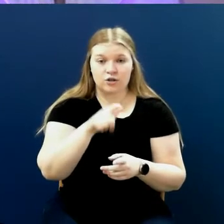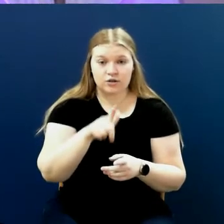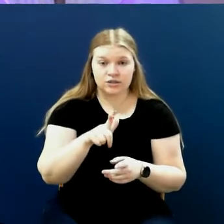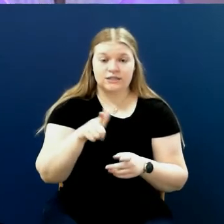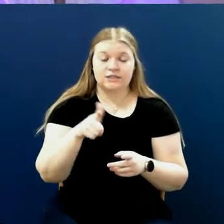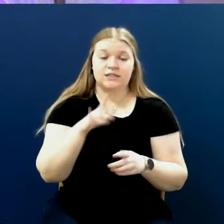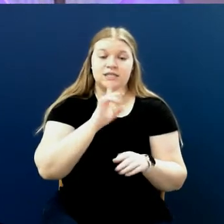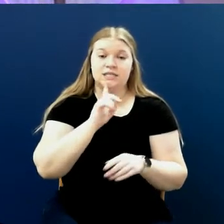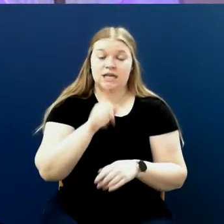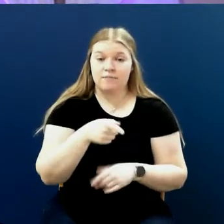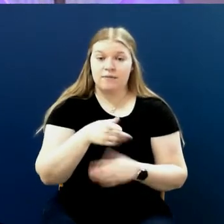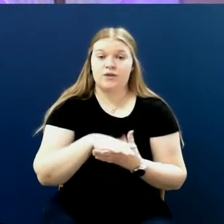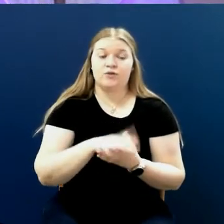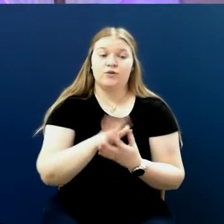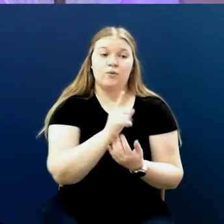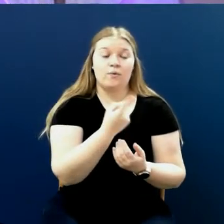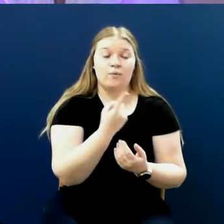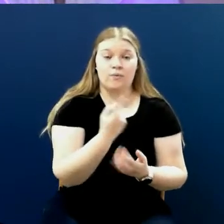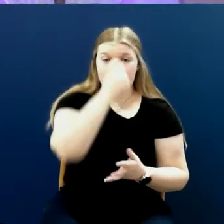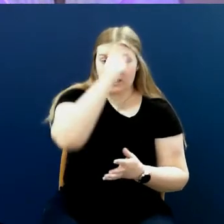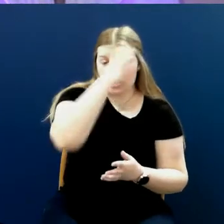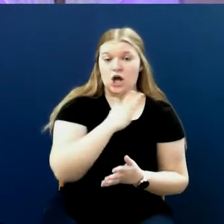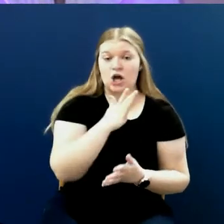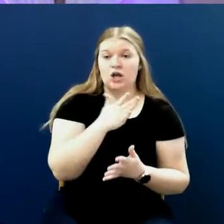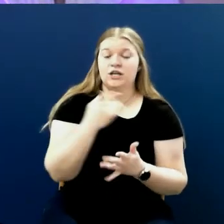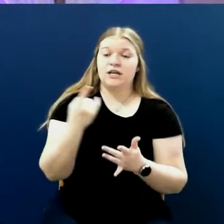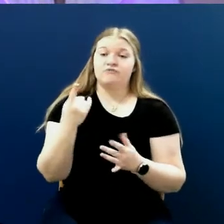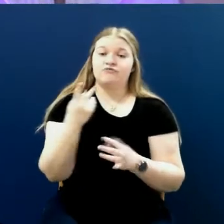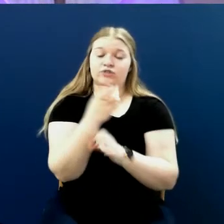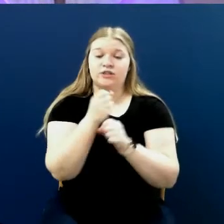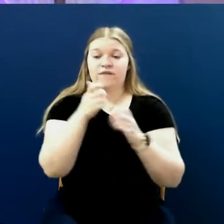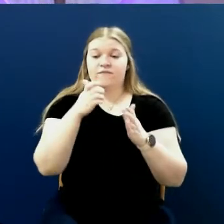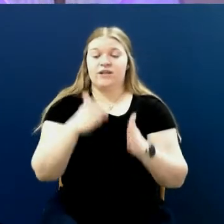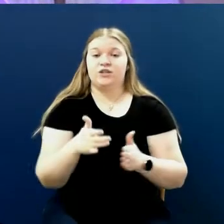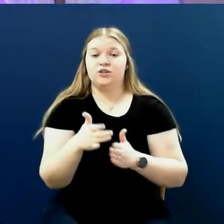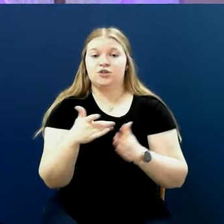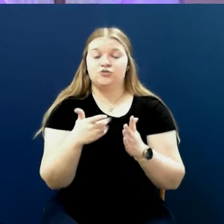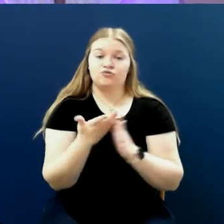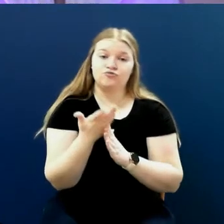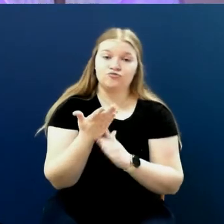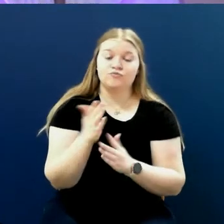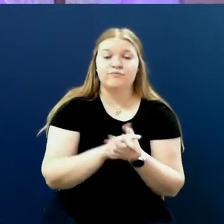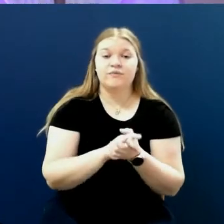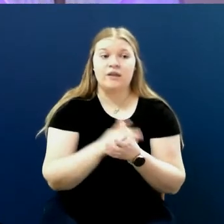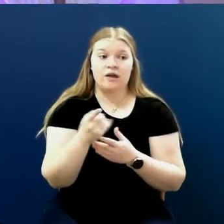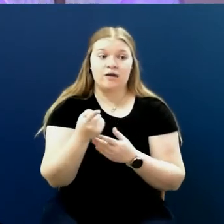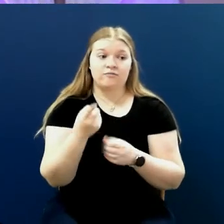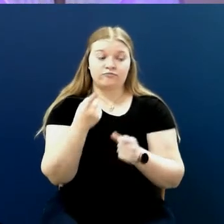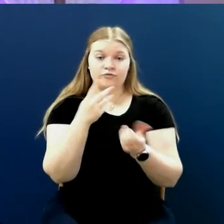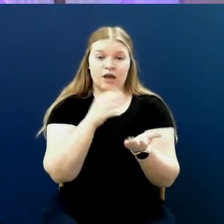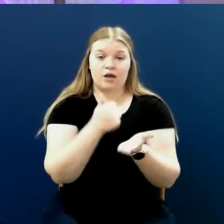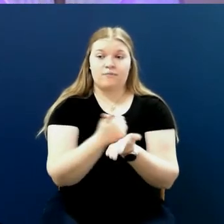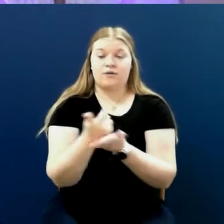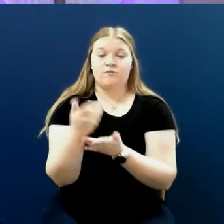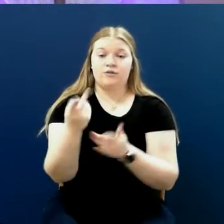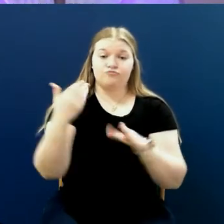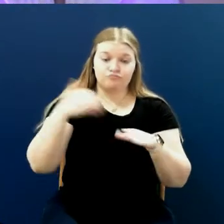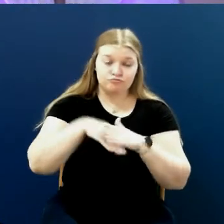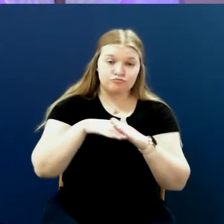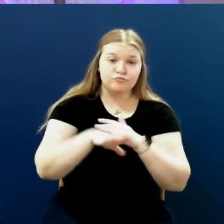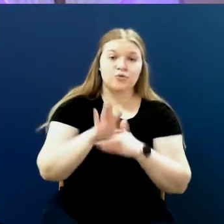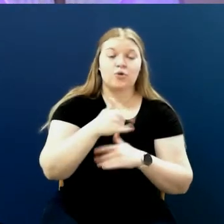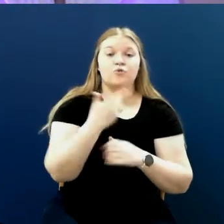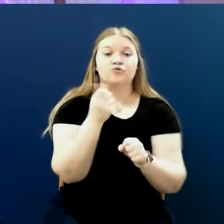God, Jesus Christ. Salvation is through him. Basic things like that. Now, they treat anybody who will come in, but those who work